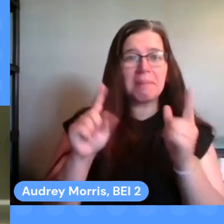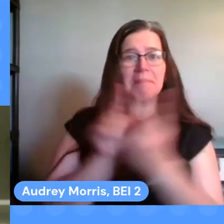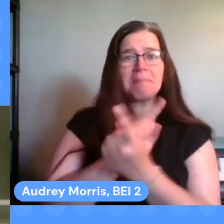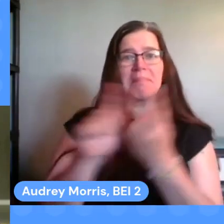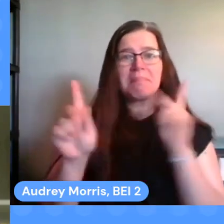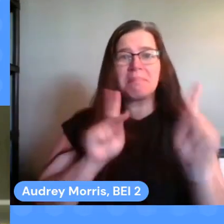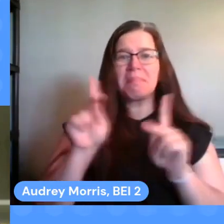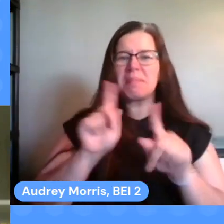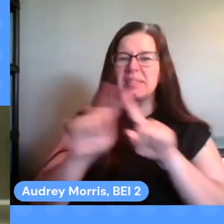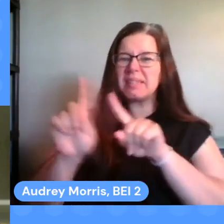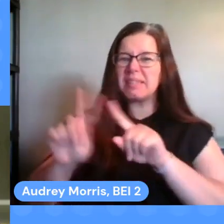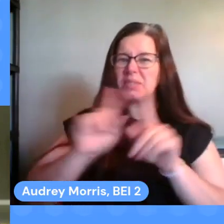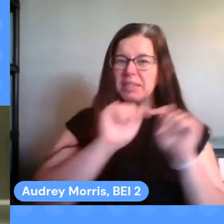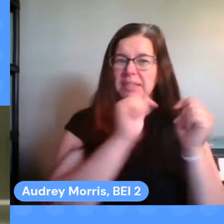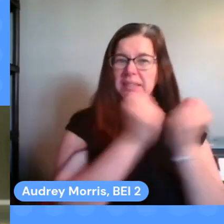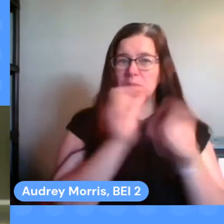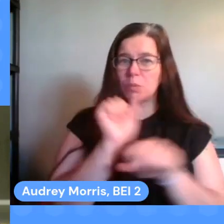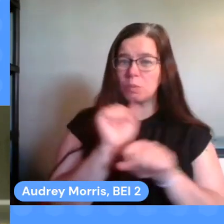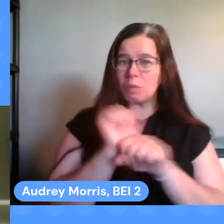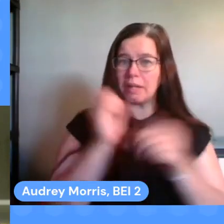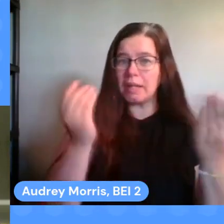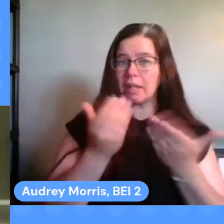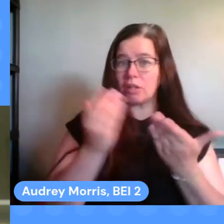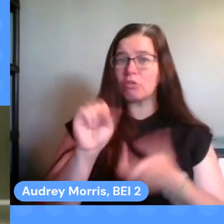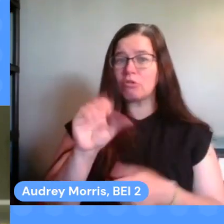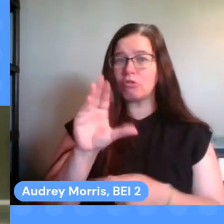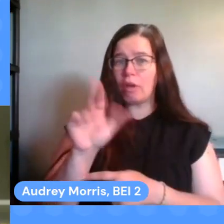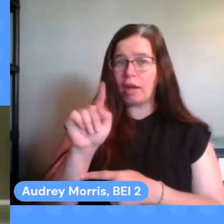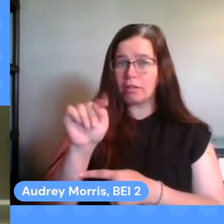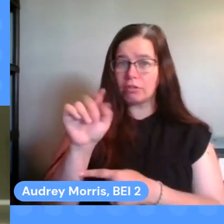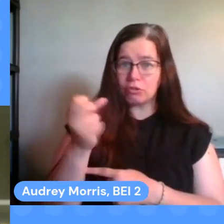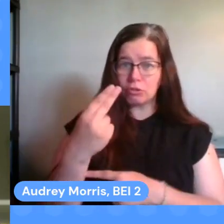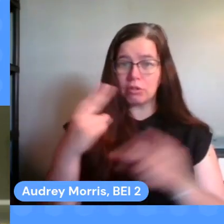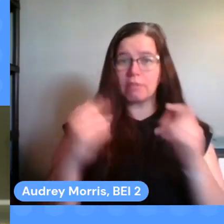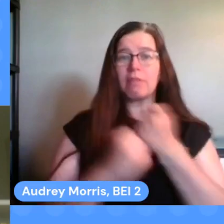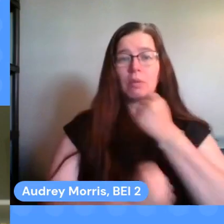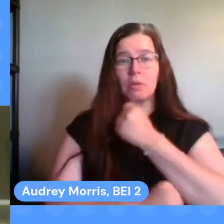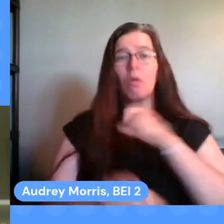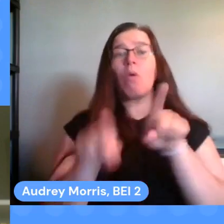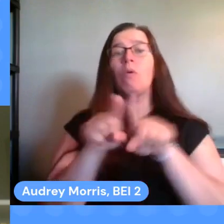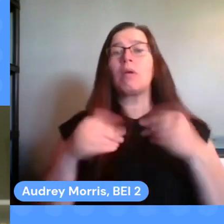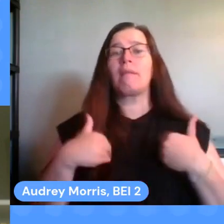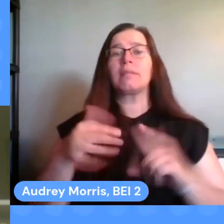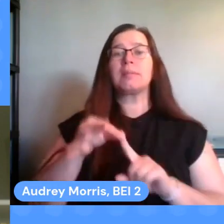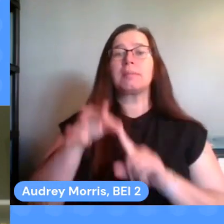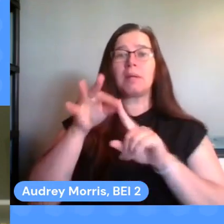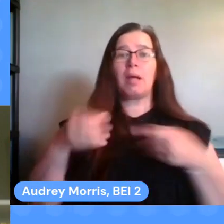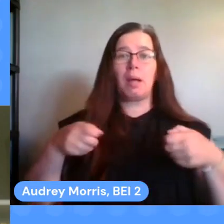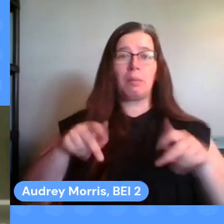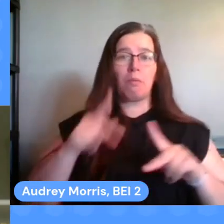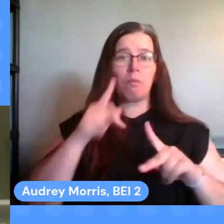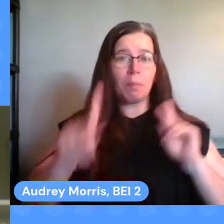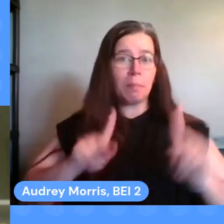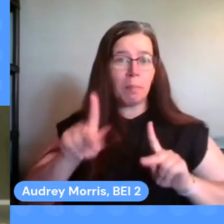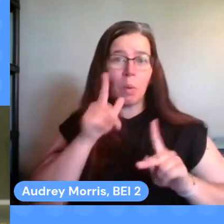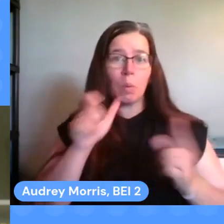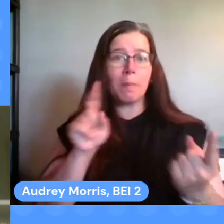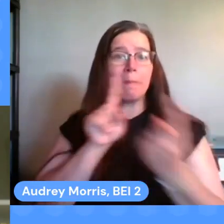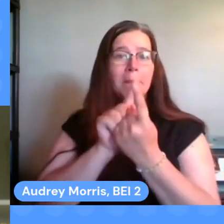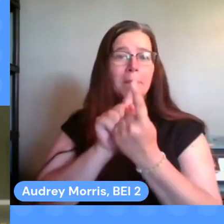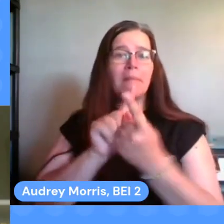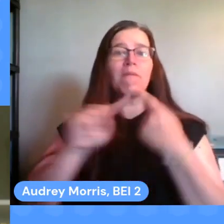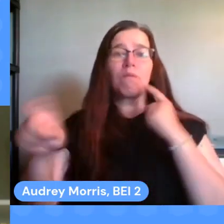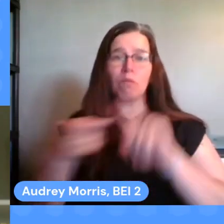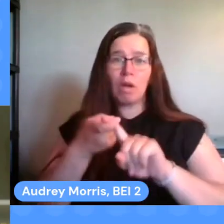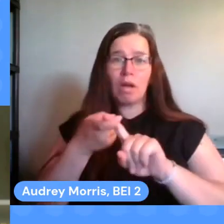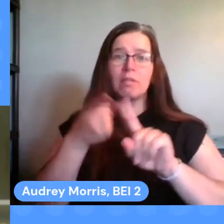different teams at the Scratch Foundation. We also have a special opportunity for attendees to meet Scratch friends